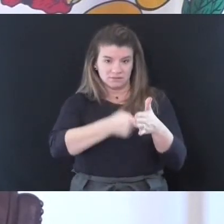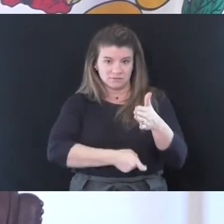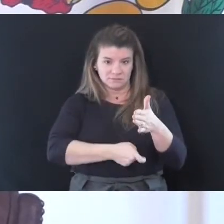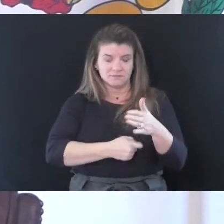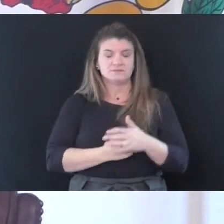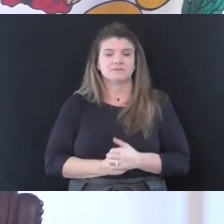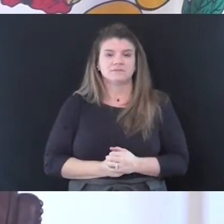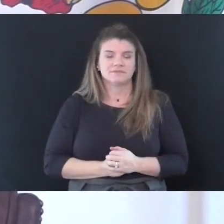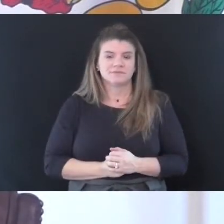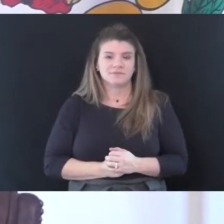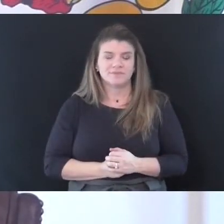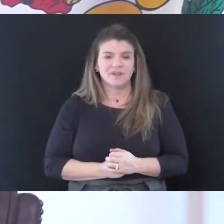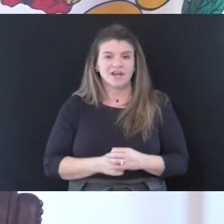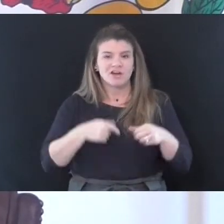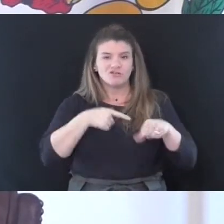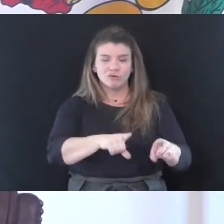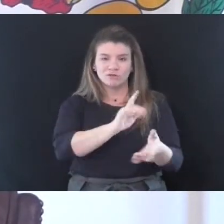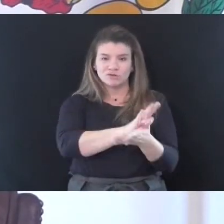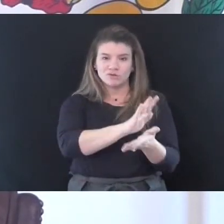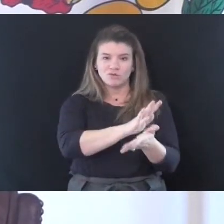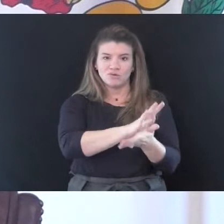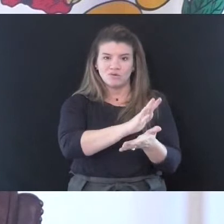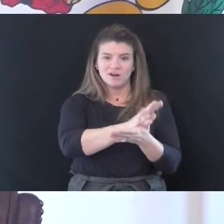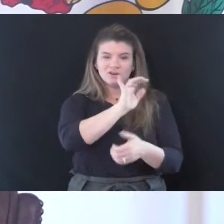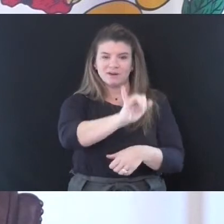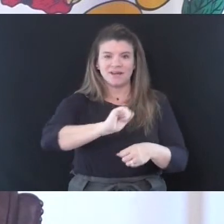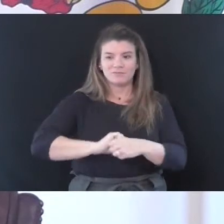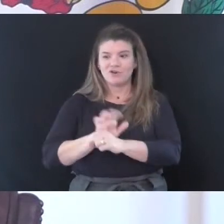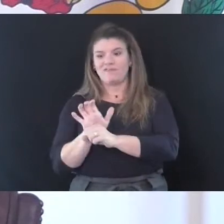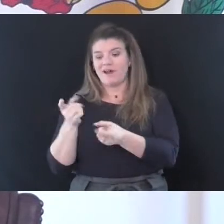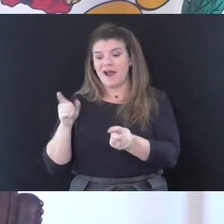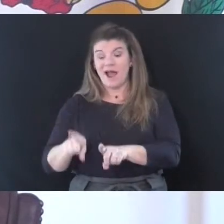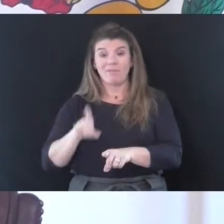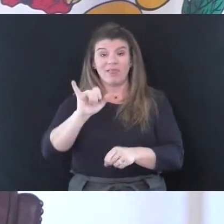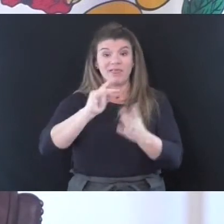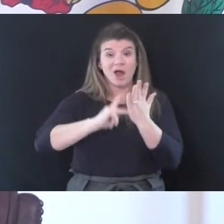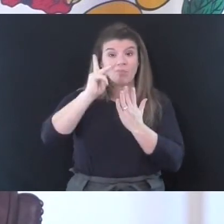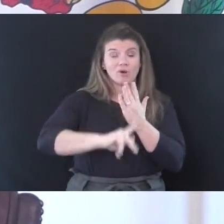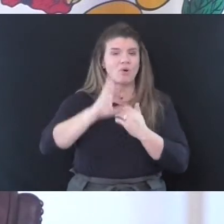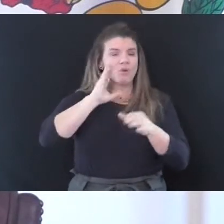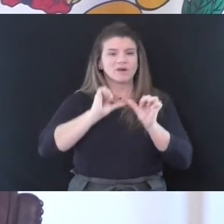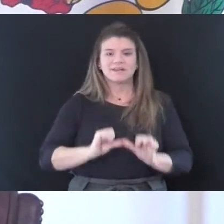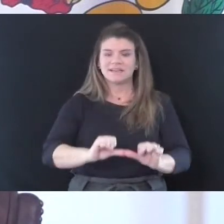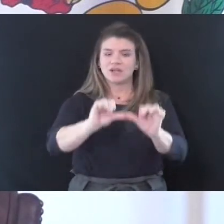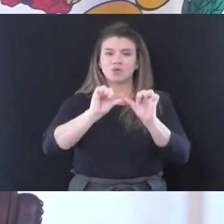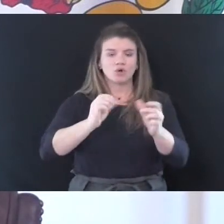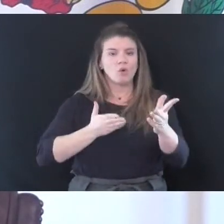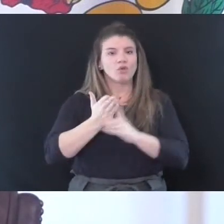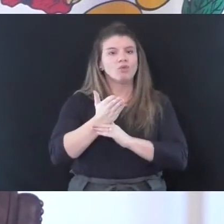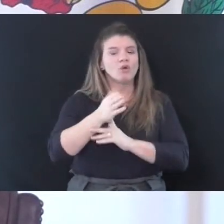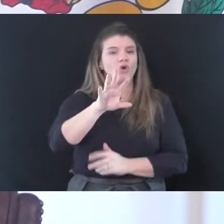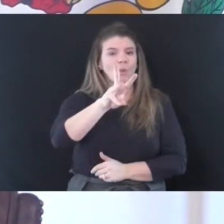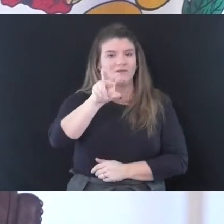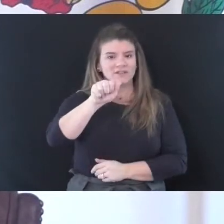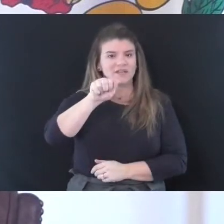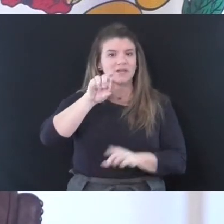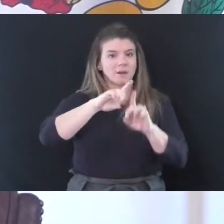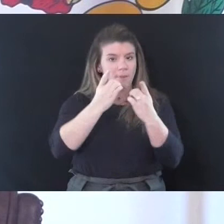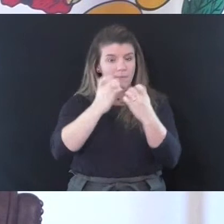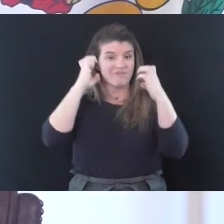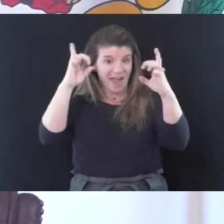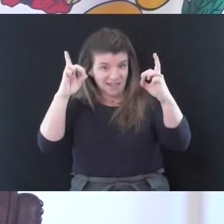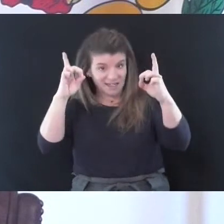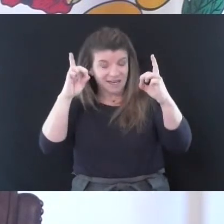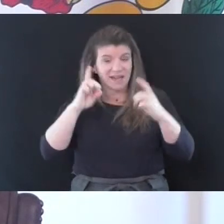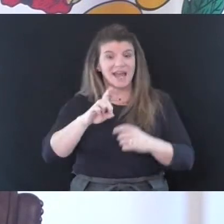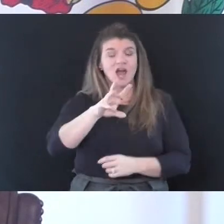reduced price school meals during the COVID pandemic. The program will continue to be administered through the West Virginia Department of Ed and the